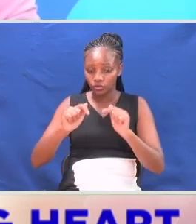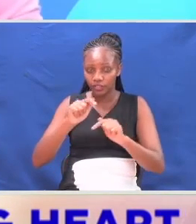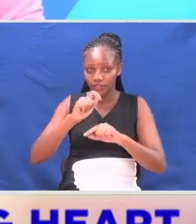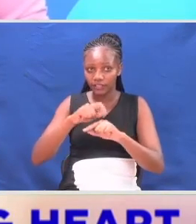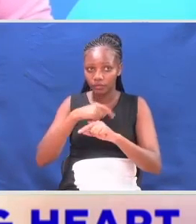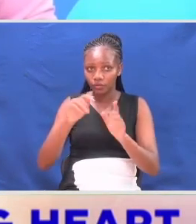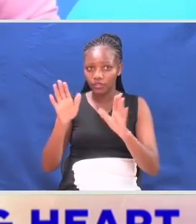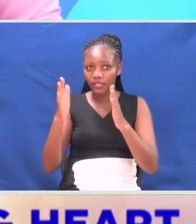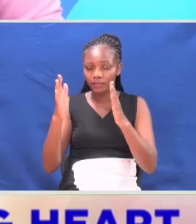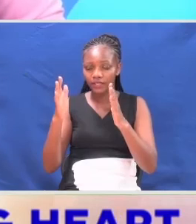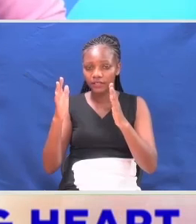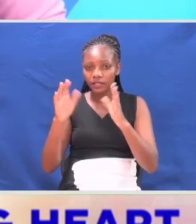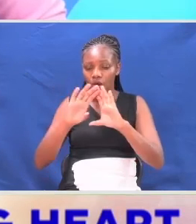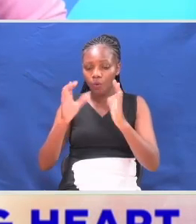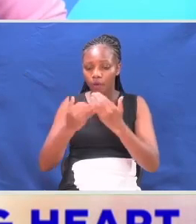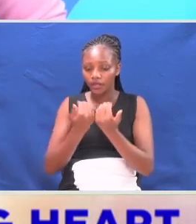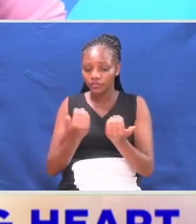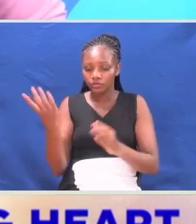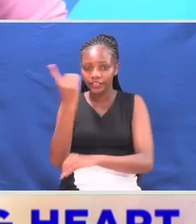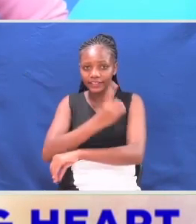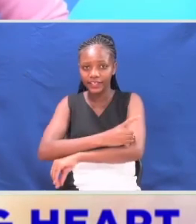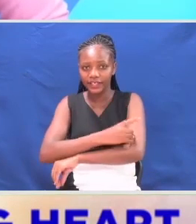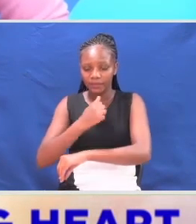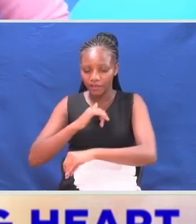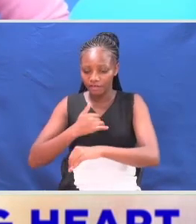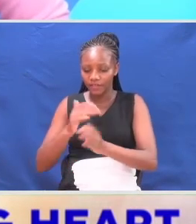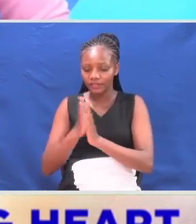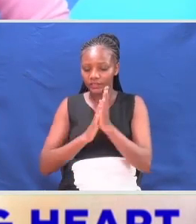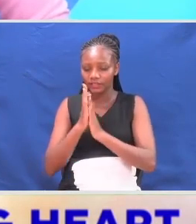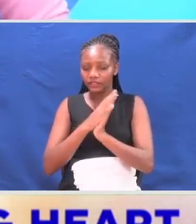World Children's Day. So it's really, really amazing, Muthoka. Totally.